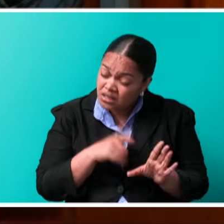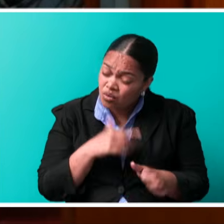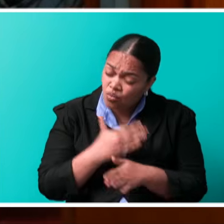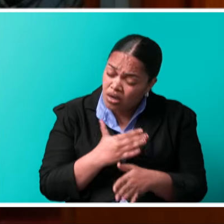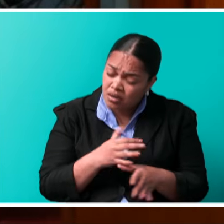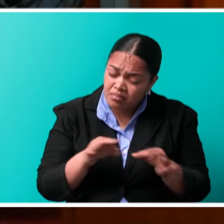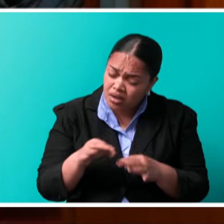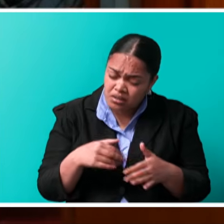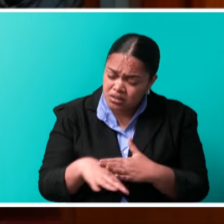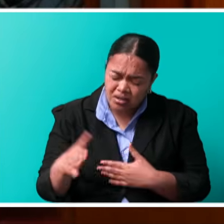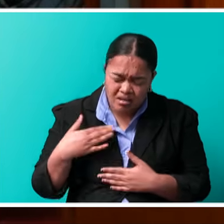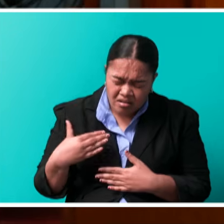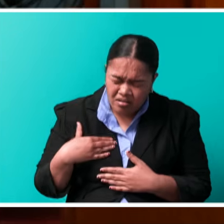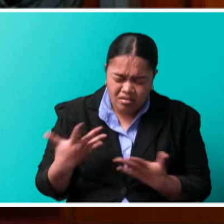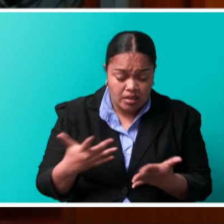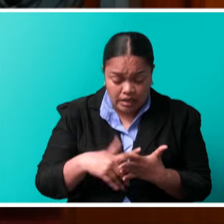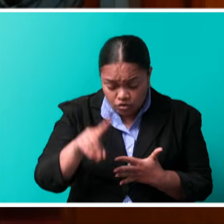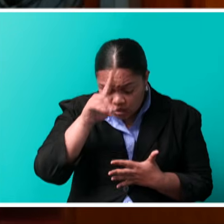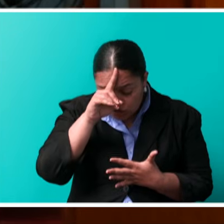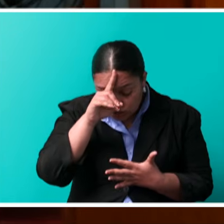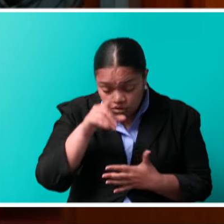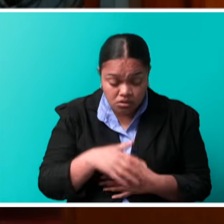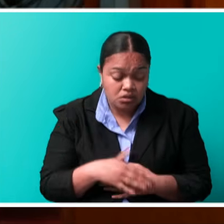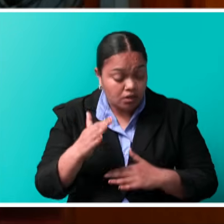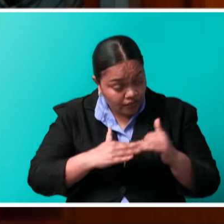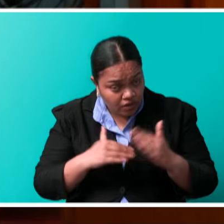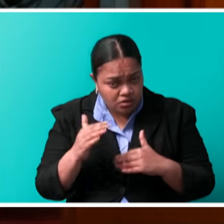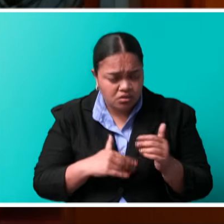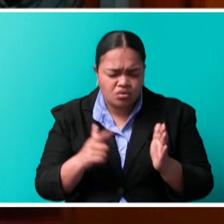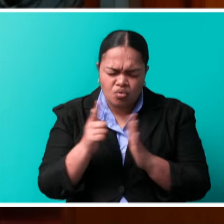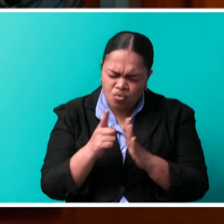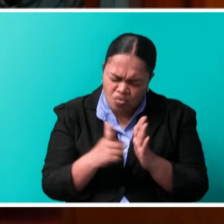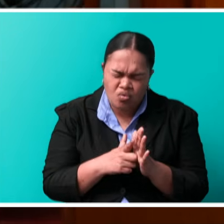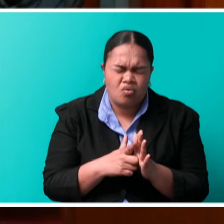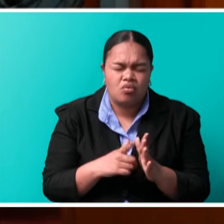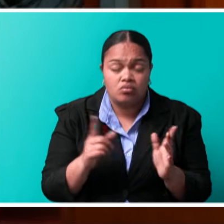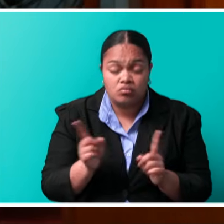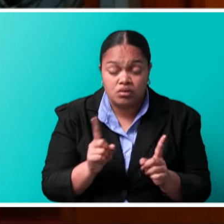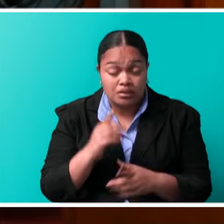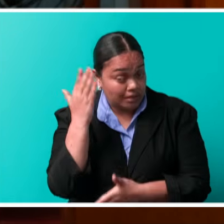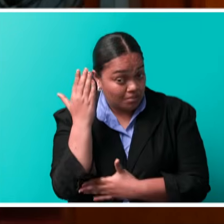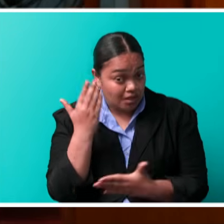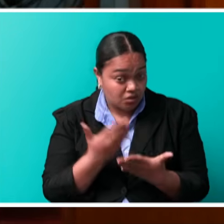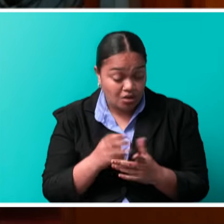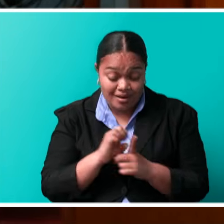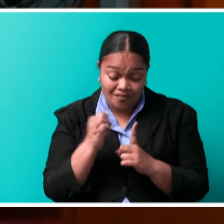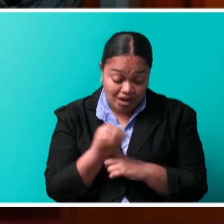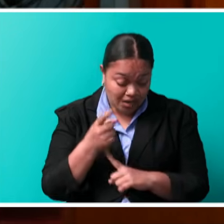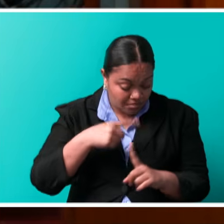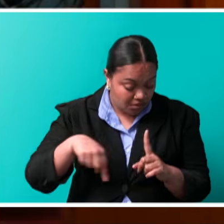health, in education, in infrastructure, in law enforcement, in defense, in environment,